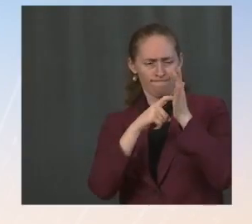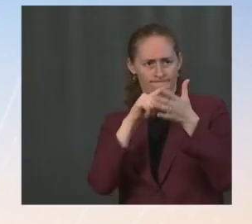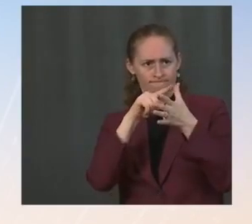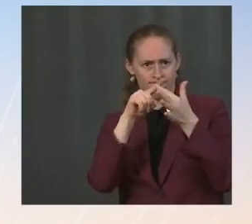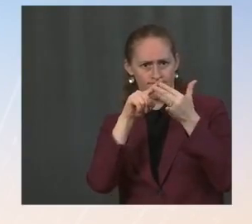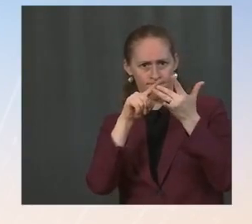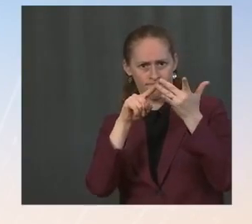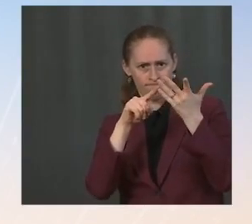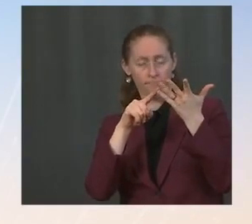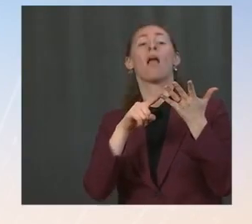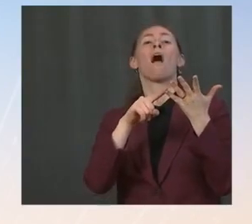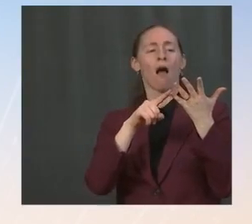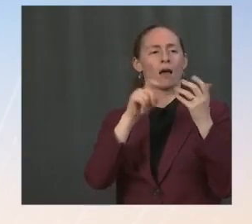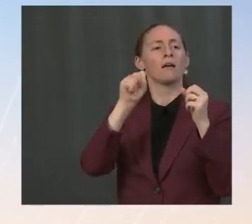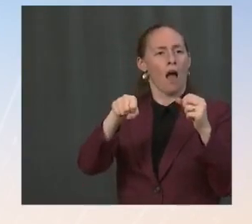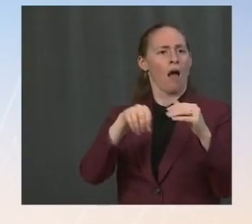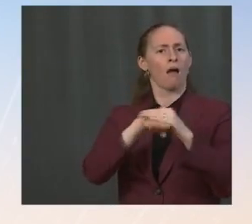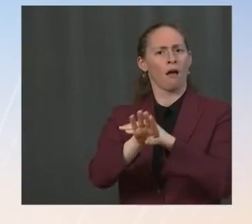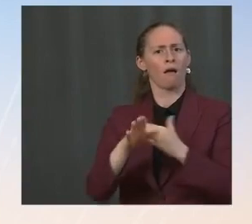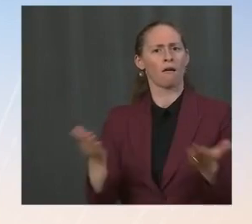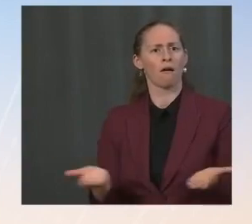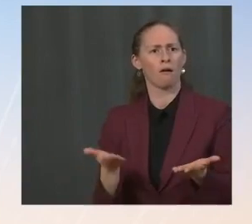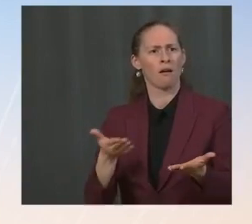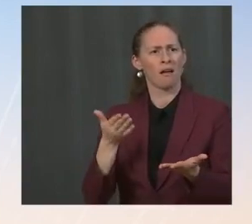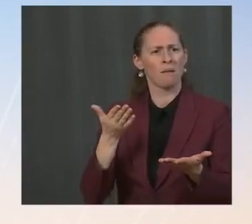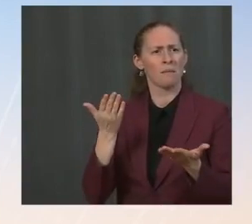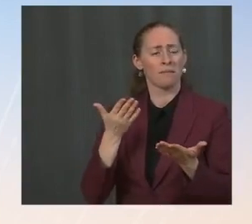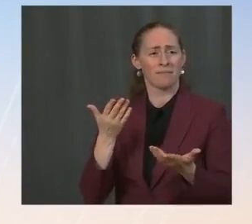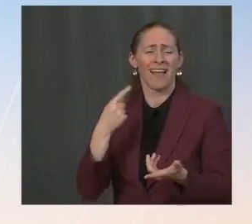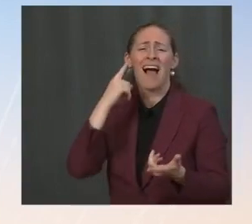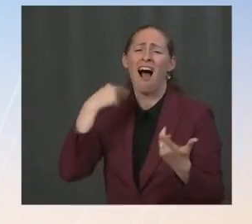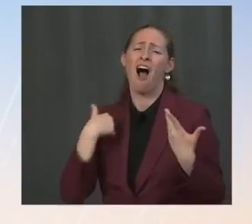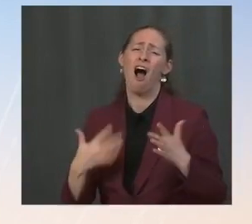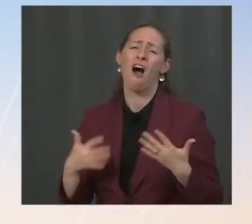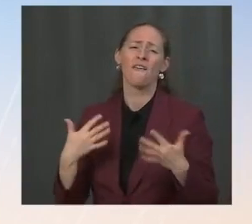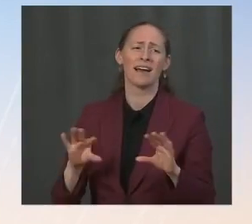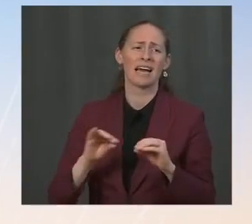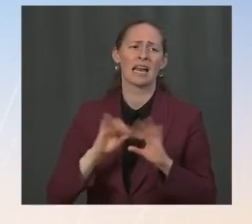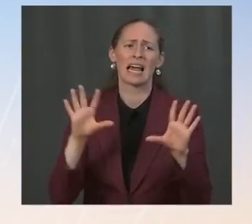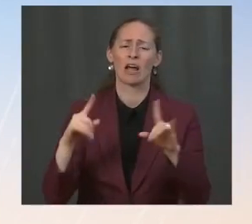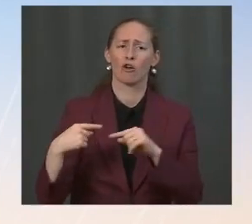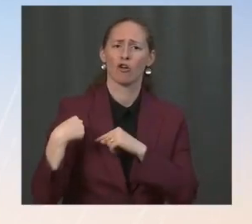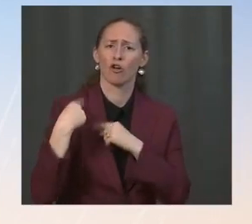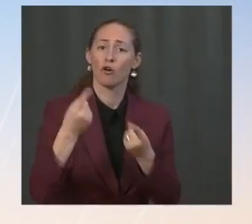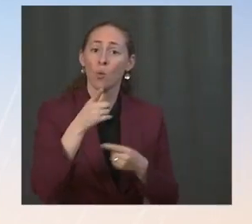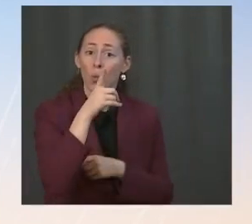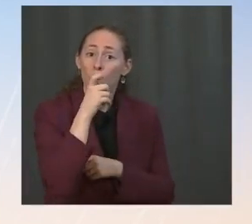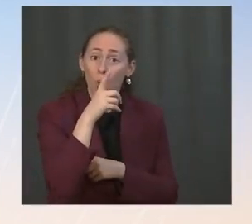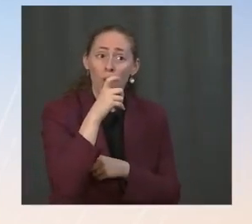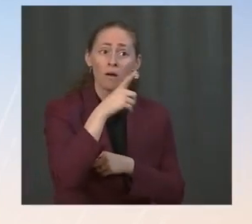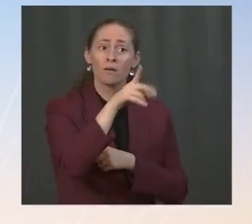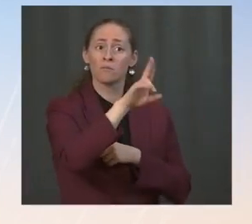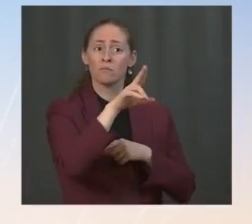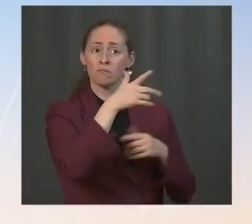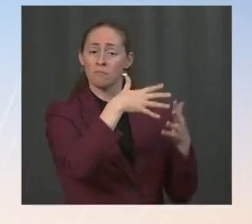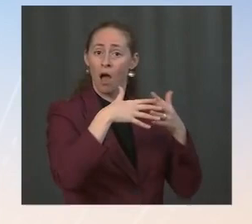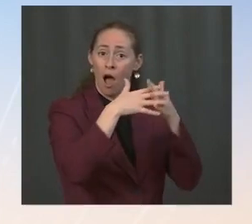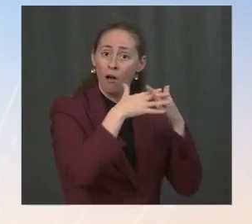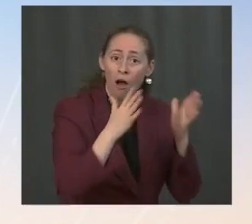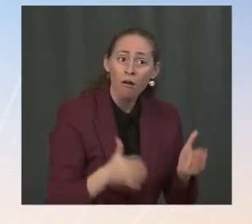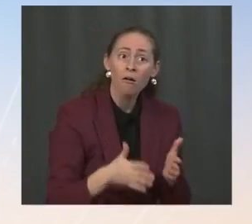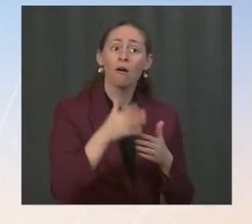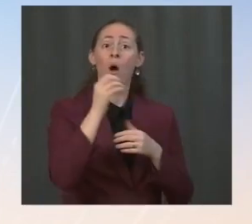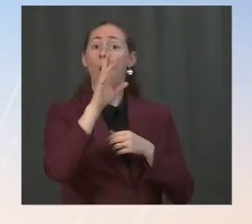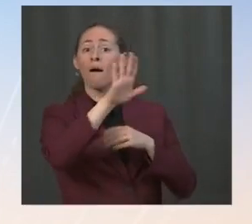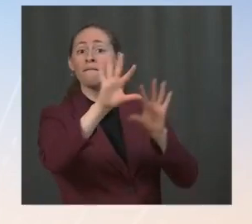people want to know that information. Does that make sense? I think we've been very clear, Mona, that U.S. citizens, their family members, some of those are dual nationals.